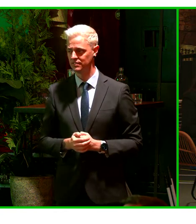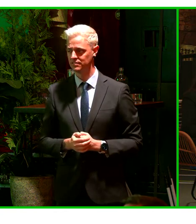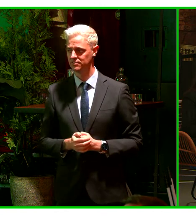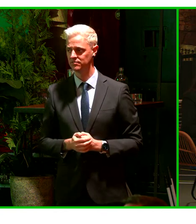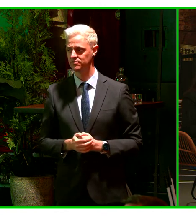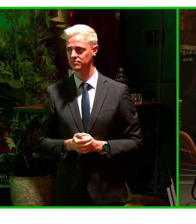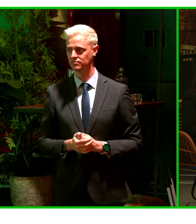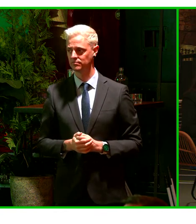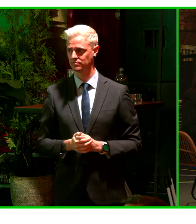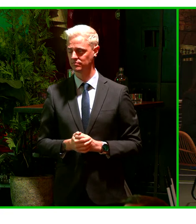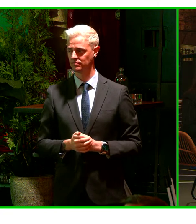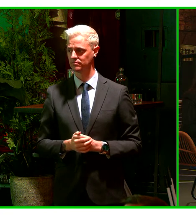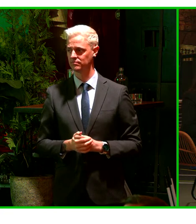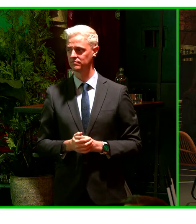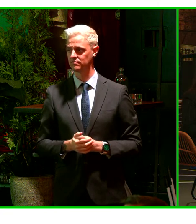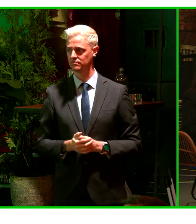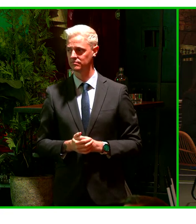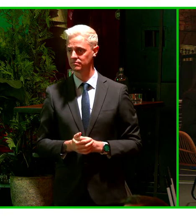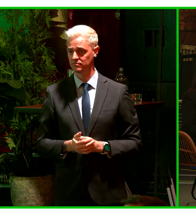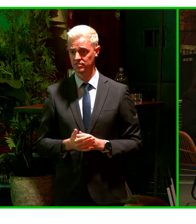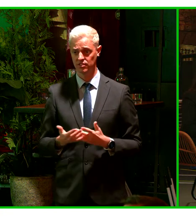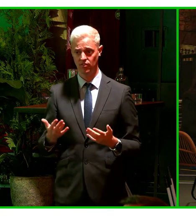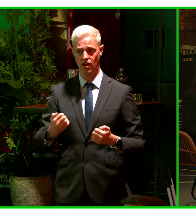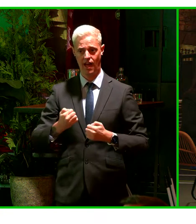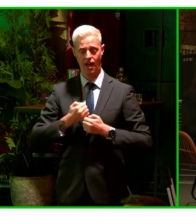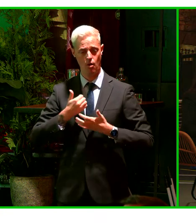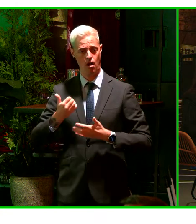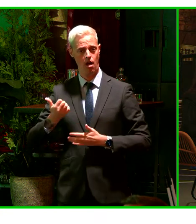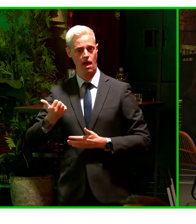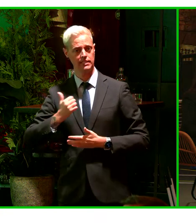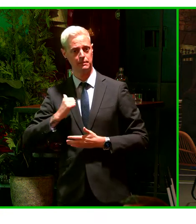of where we set that expectation. And